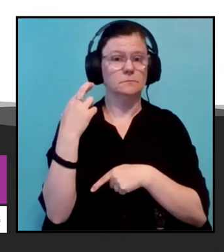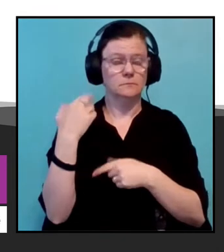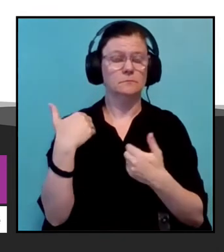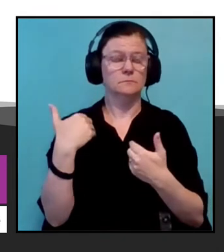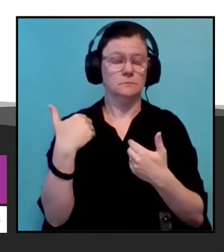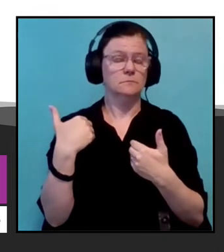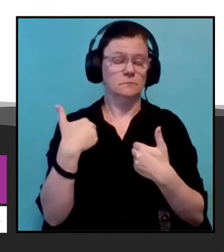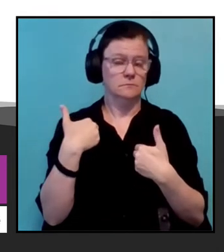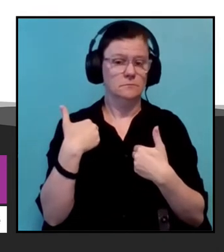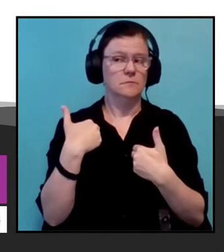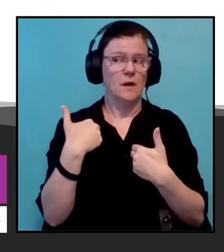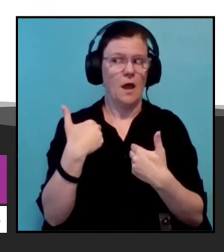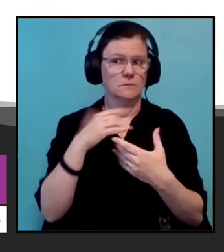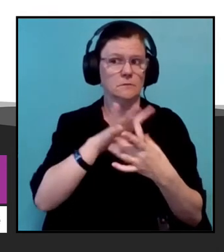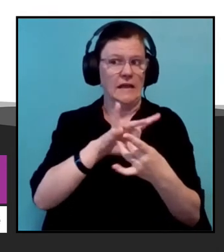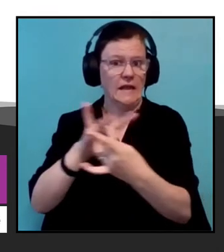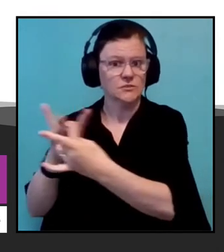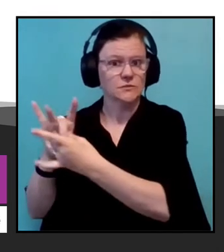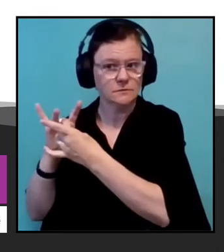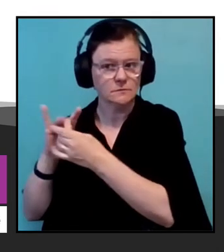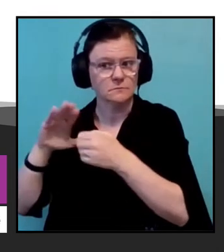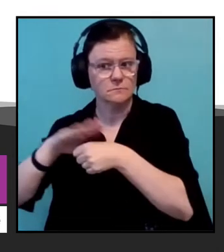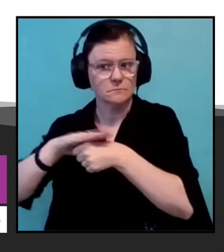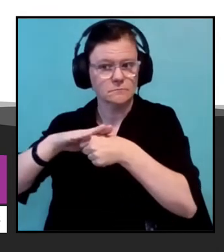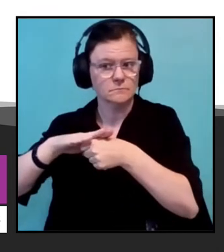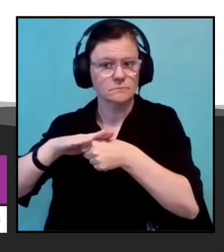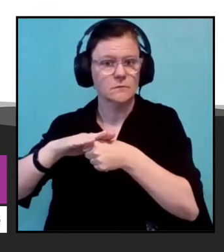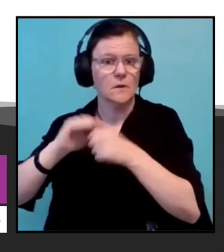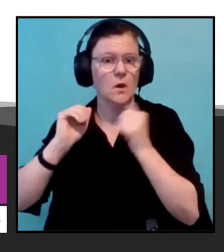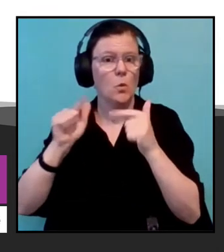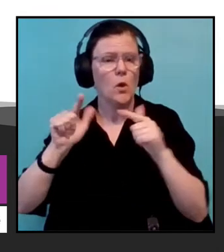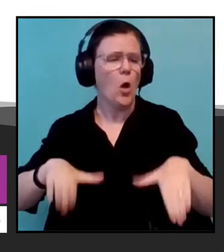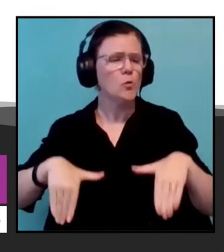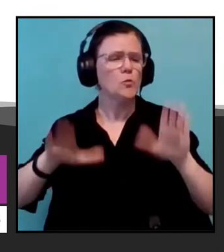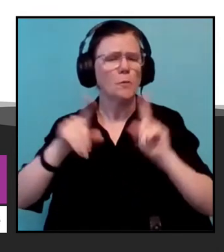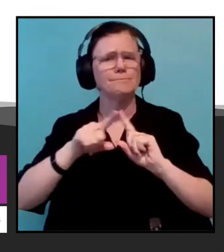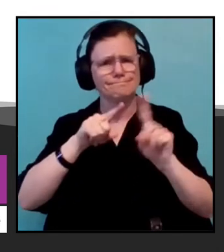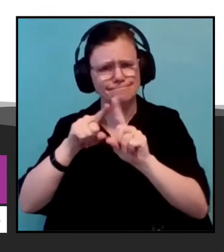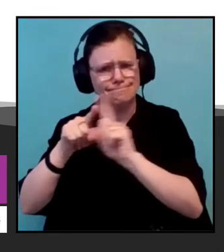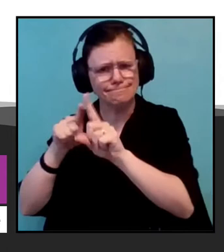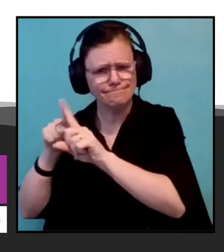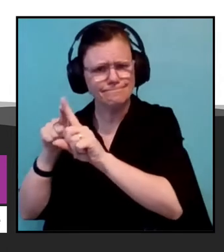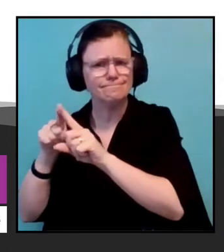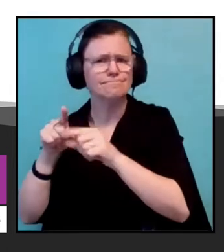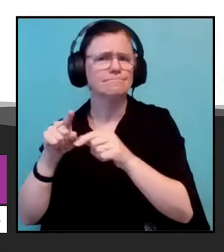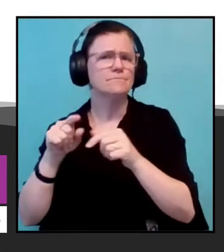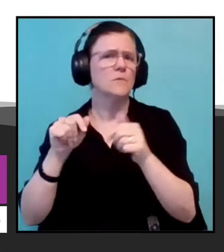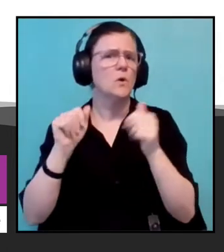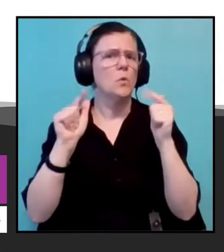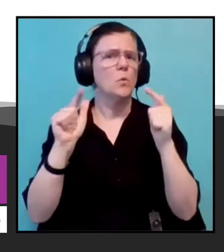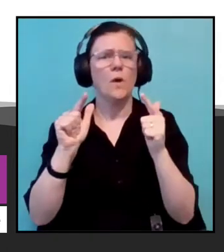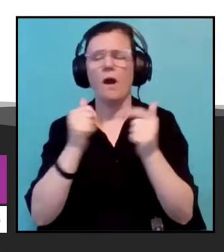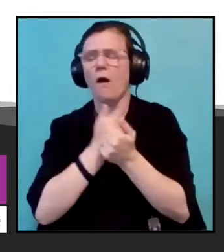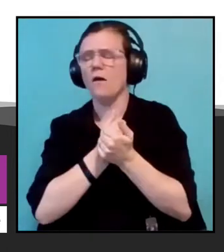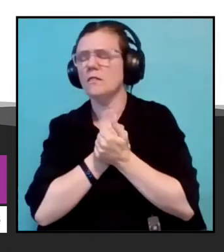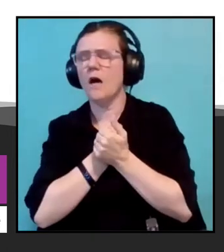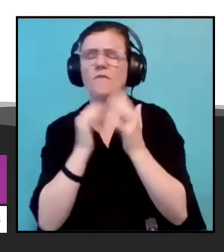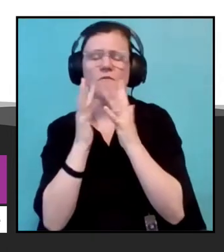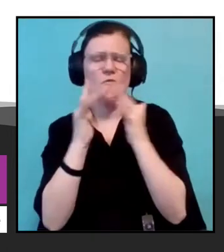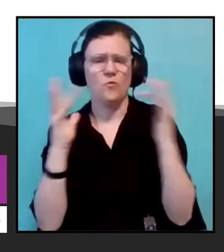like connections, right? So we all are coming from different backgrounds. We all love a collage of voices